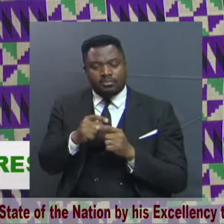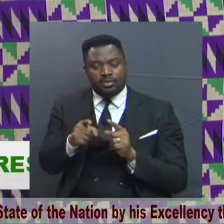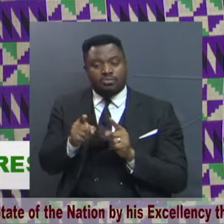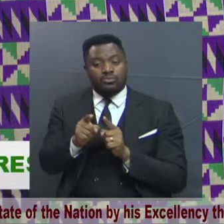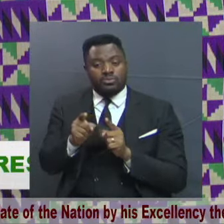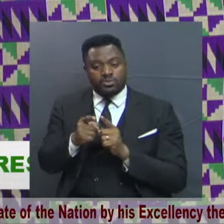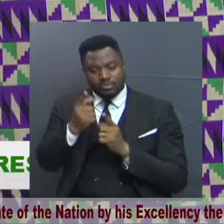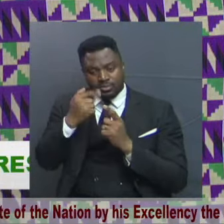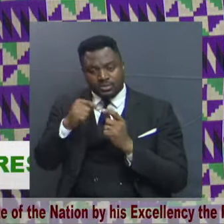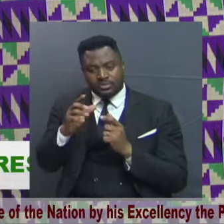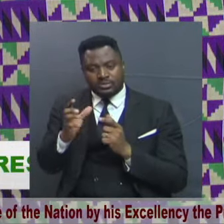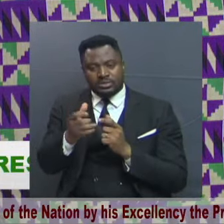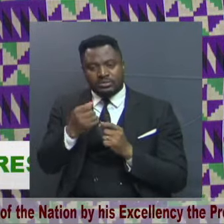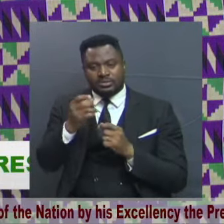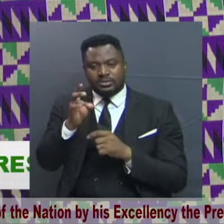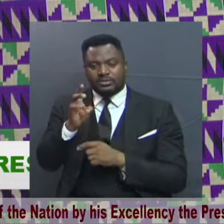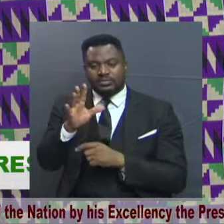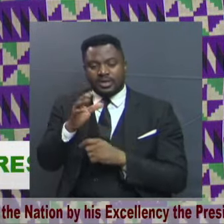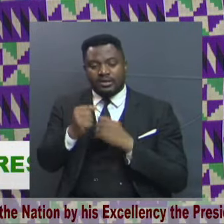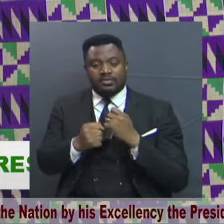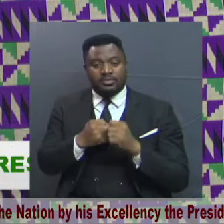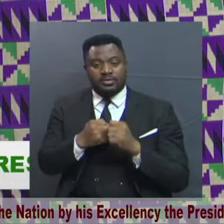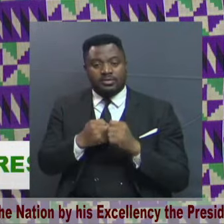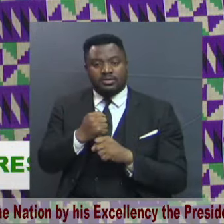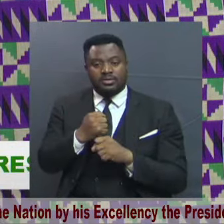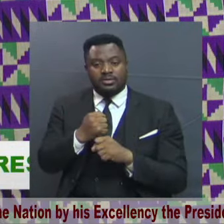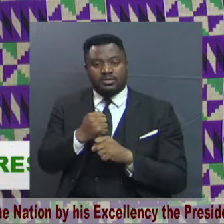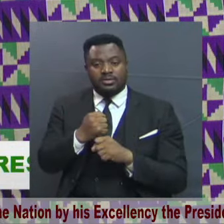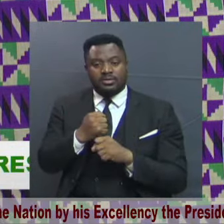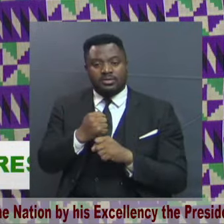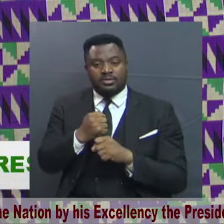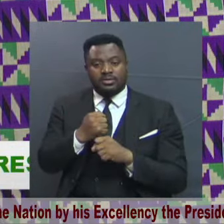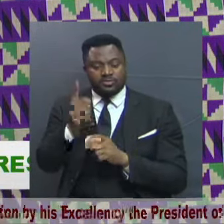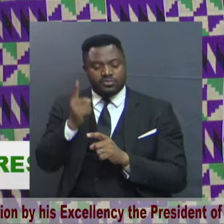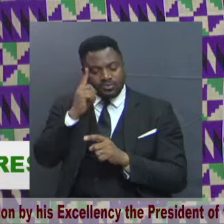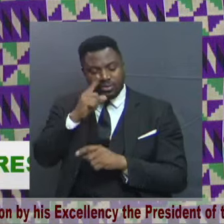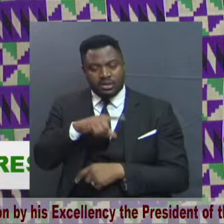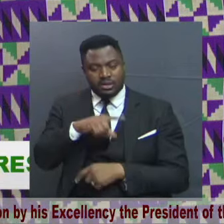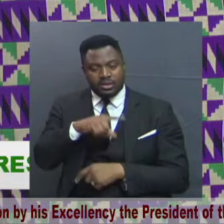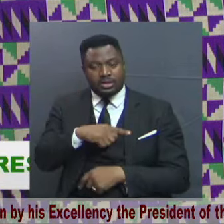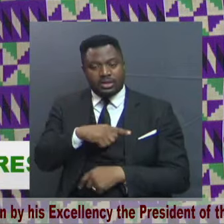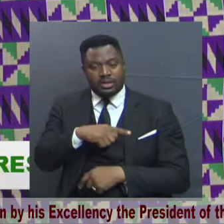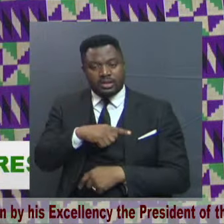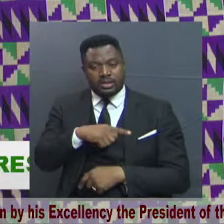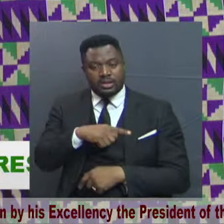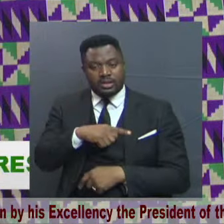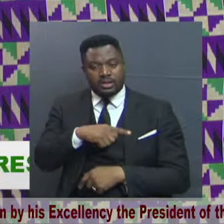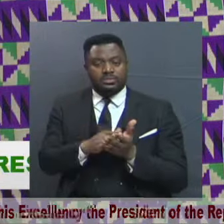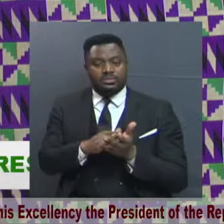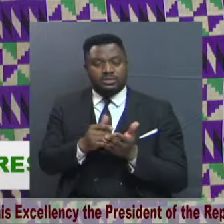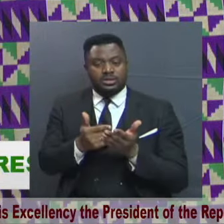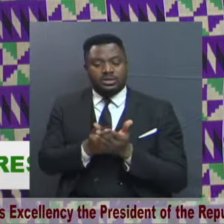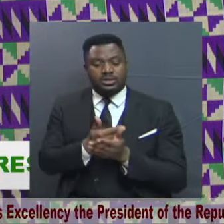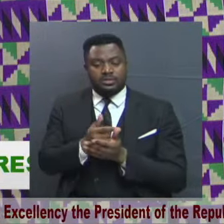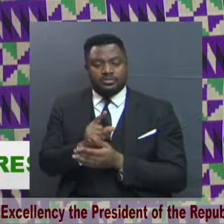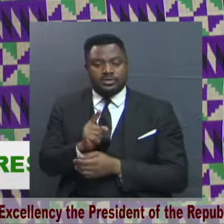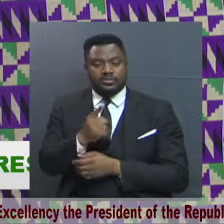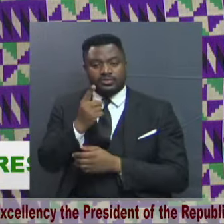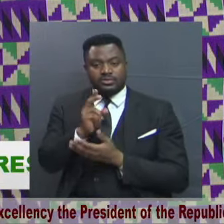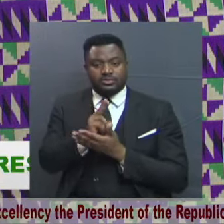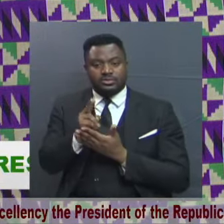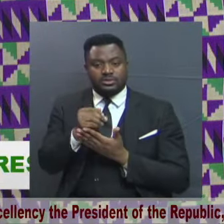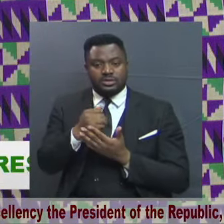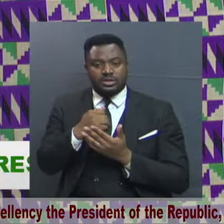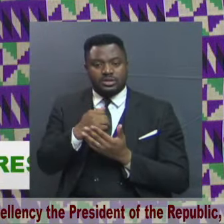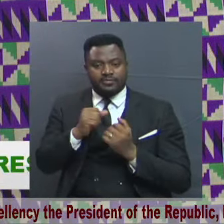also because it has taken 75 years of existence for Leon Ghana's Premier University to have